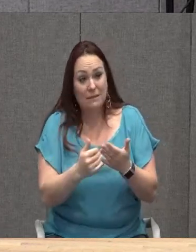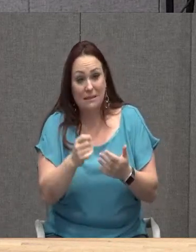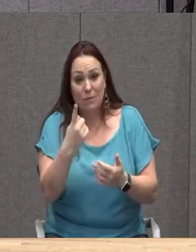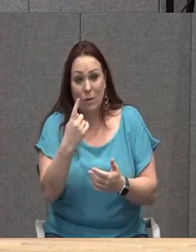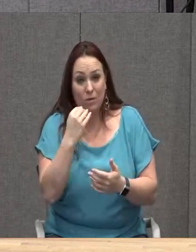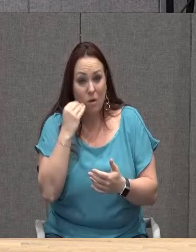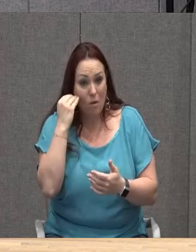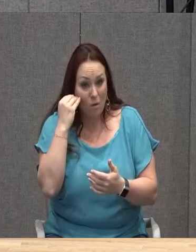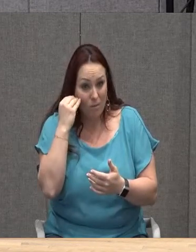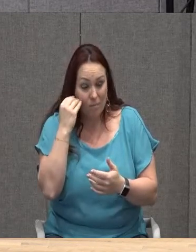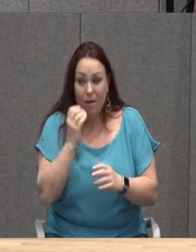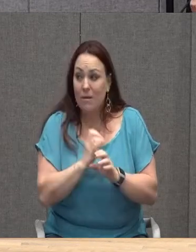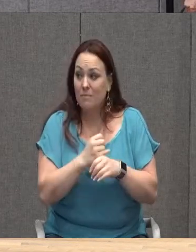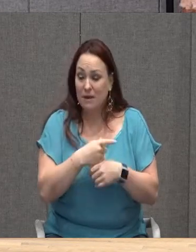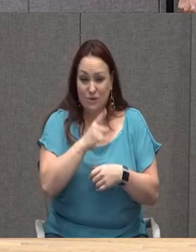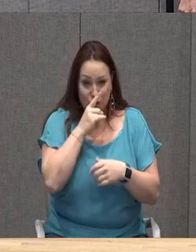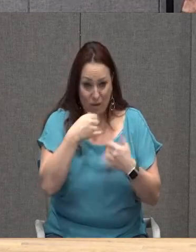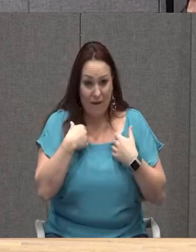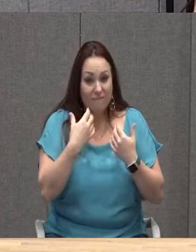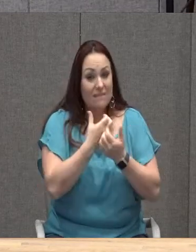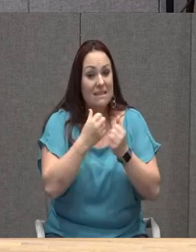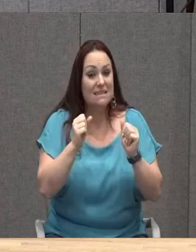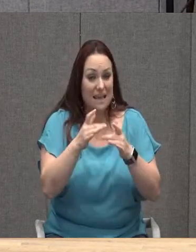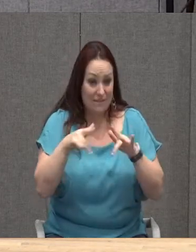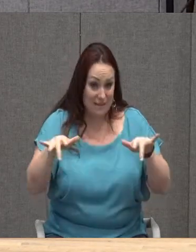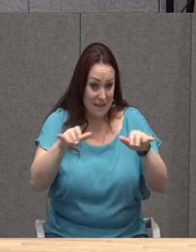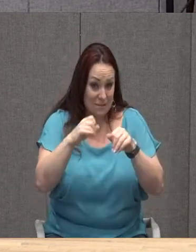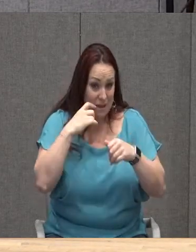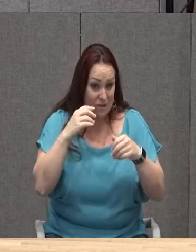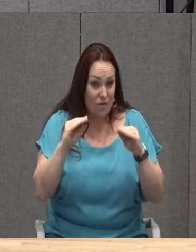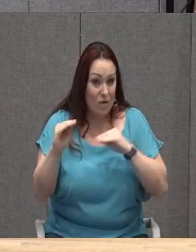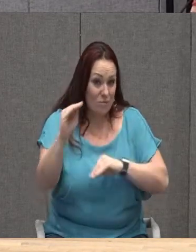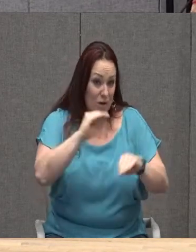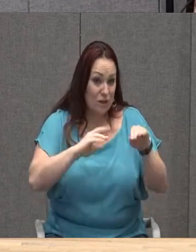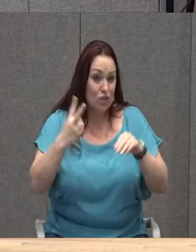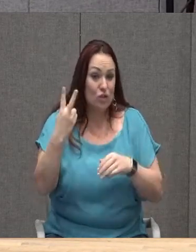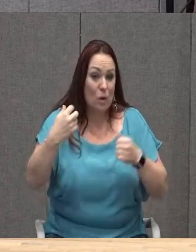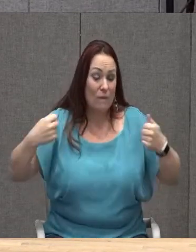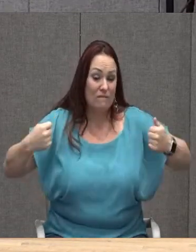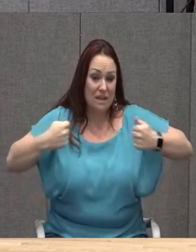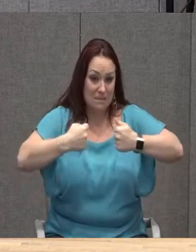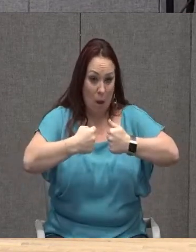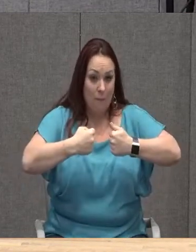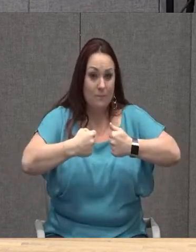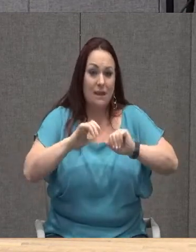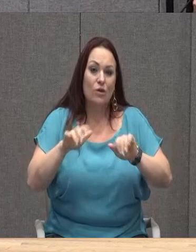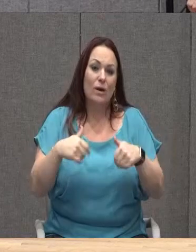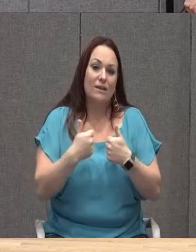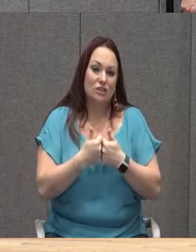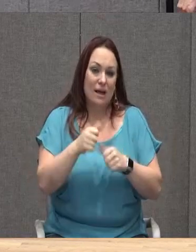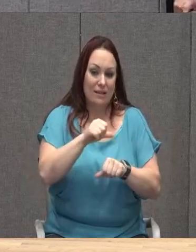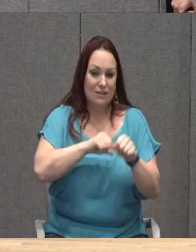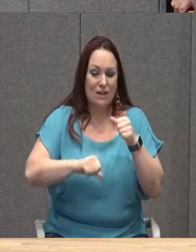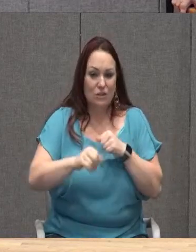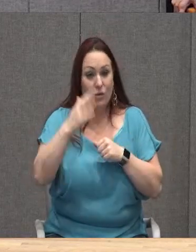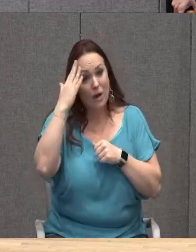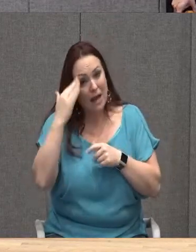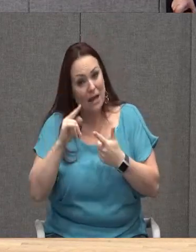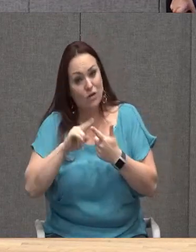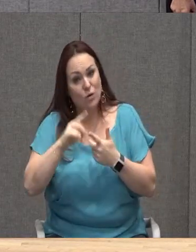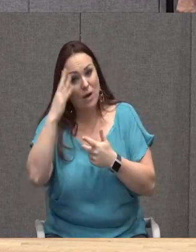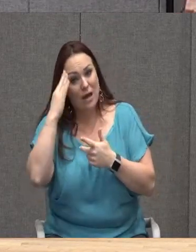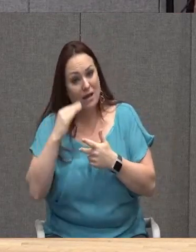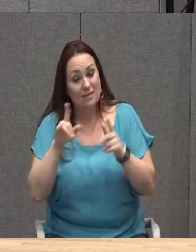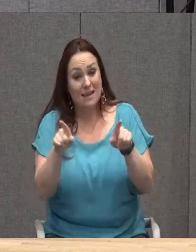got your safe space for moving, okay, that 2 fist bumps away, and you can challenge each other head to head in that